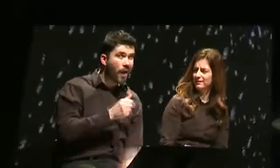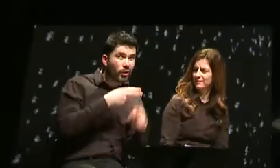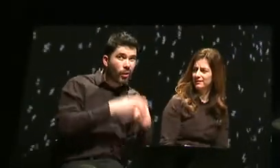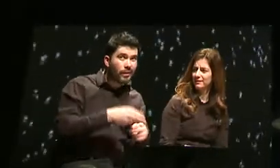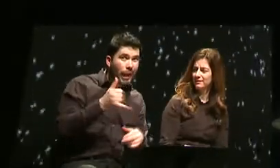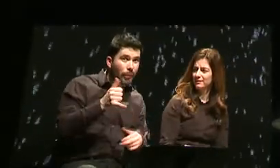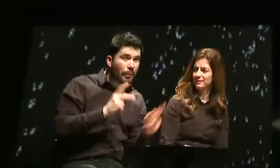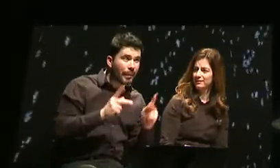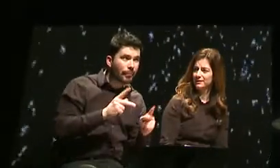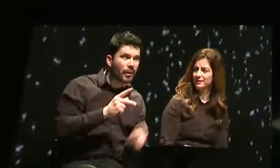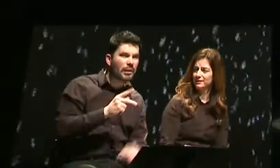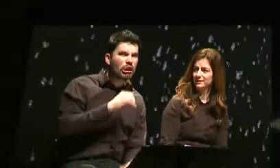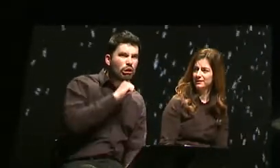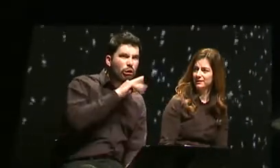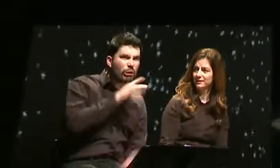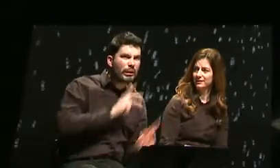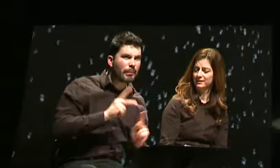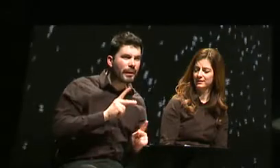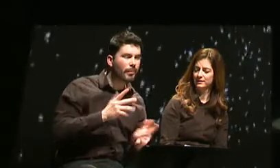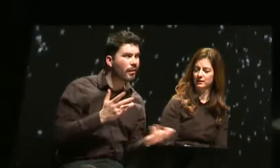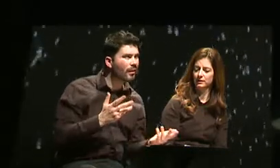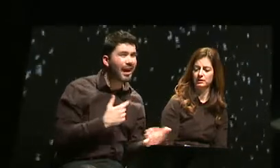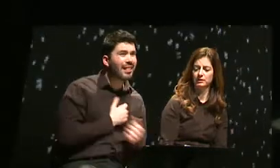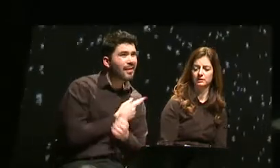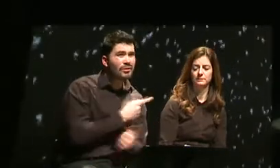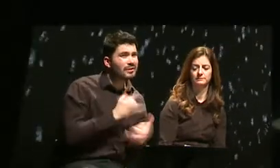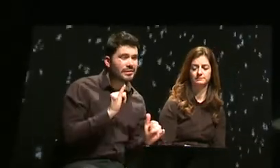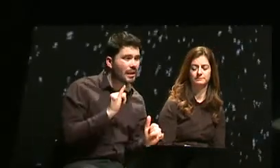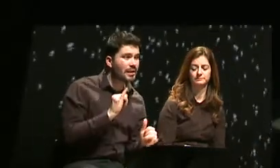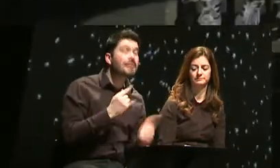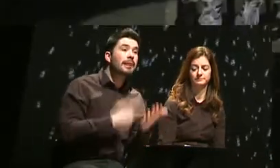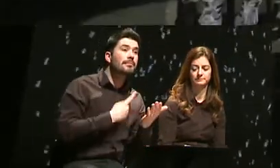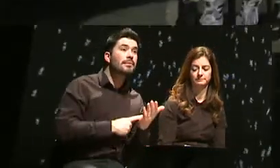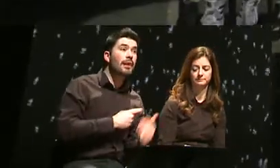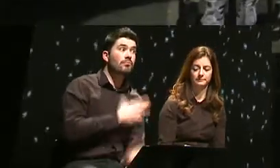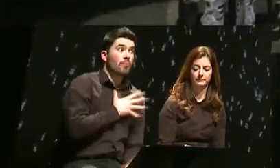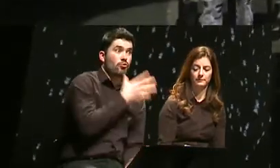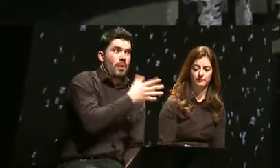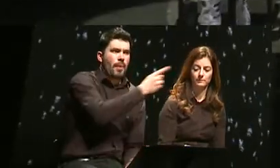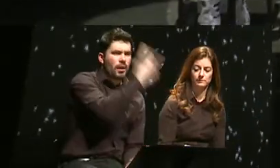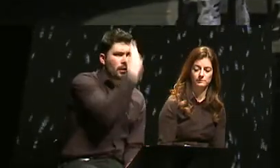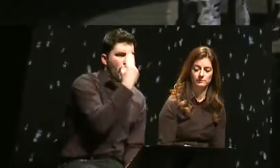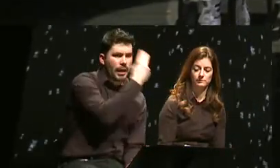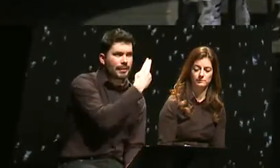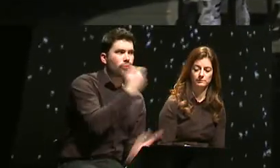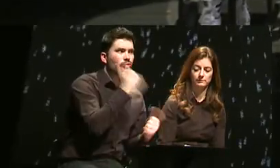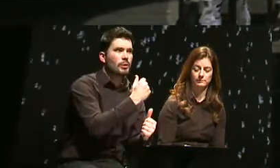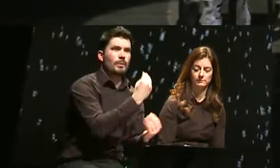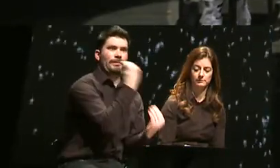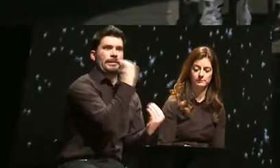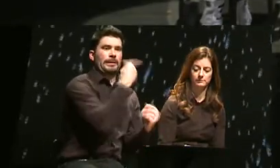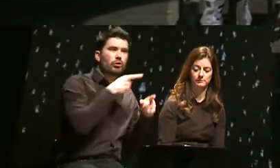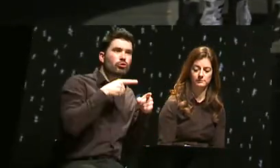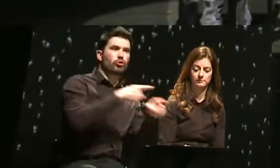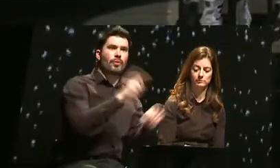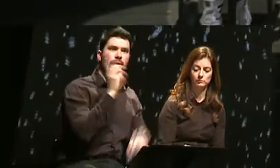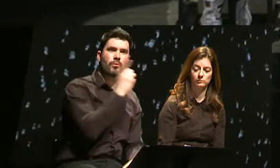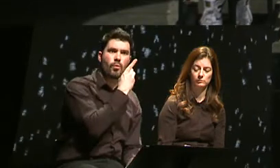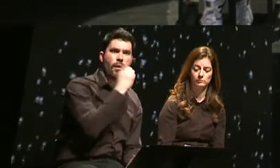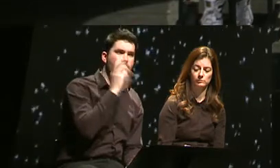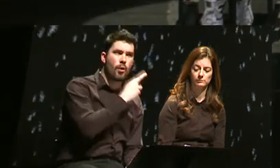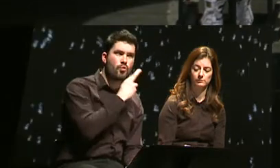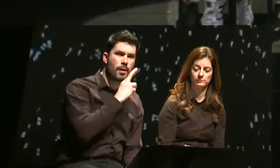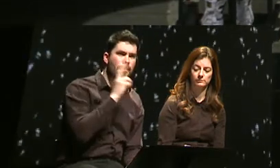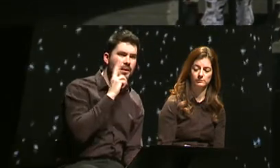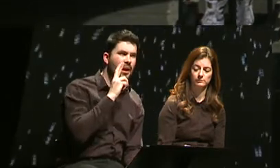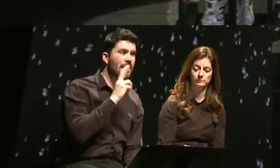Arabs. Hush up, pupil. Sometimes my Catholic grandmother tries to make me break my fast during Ramadan. When my family repeats